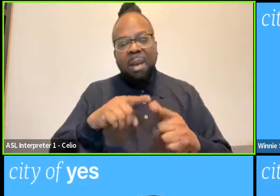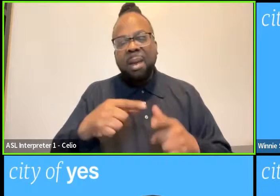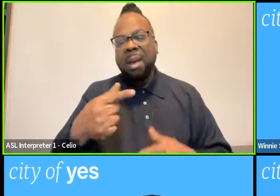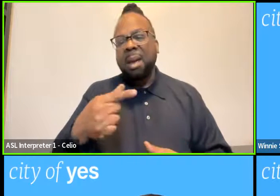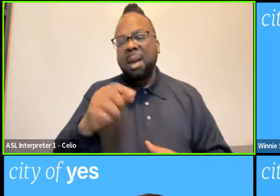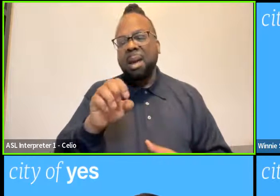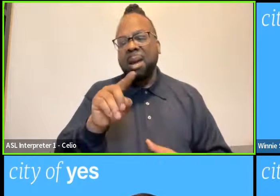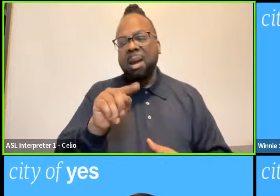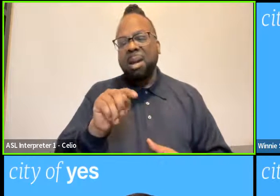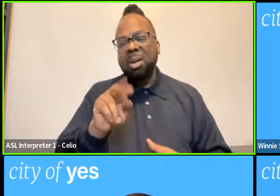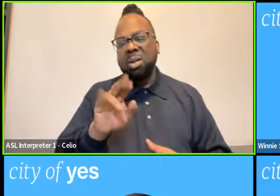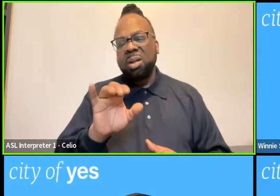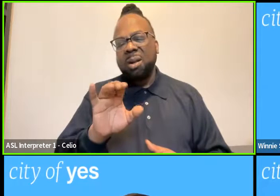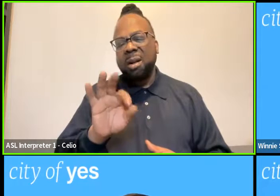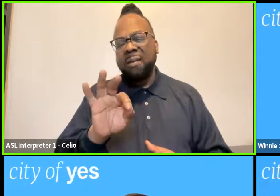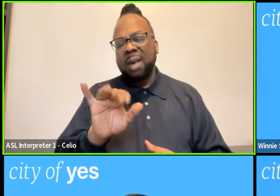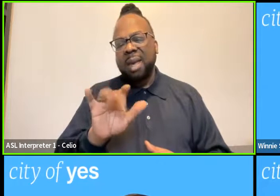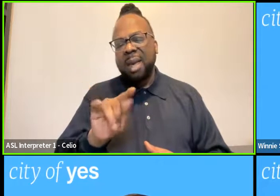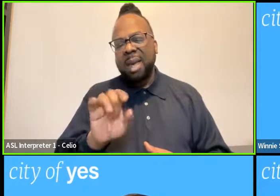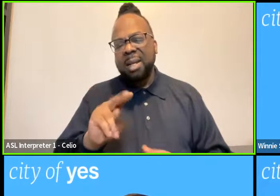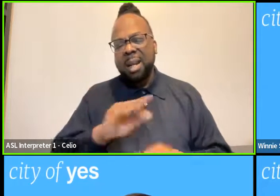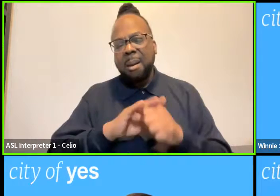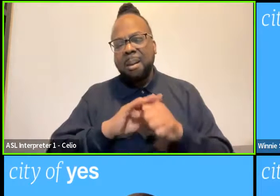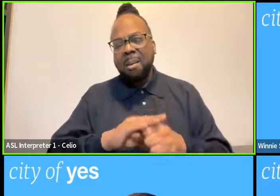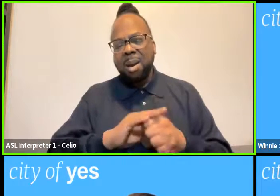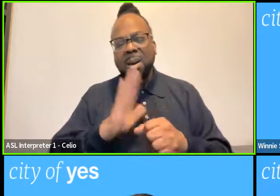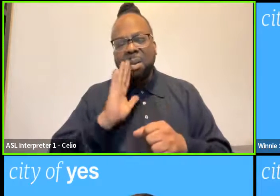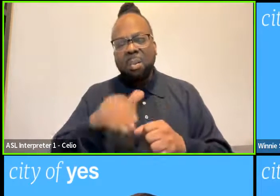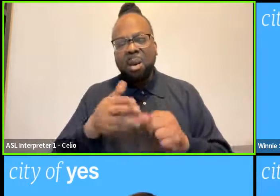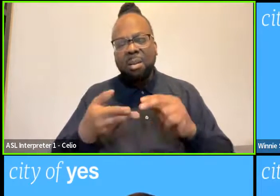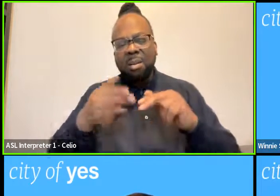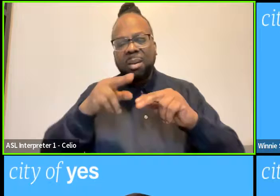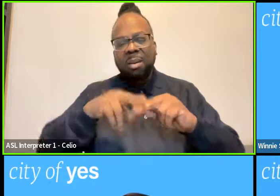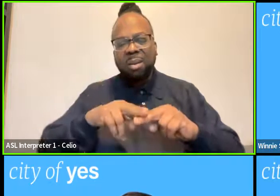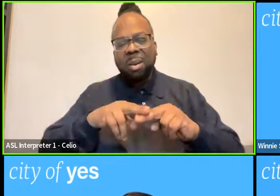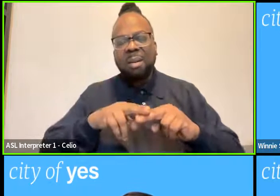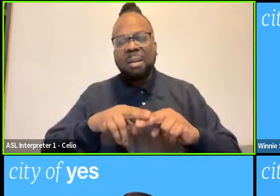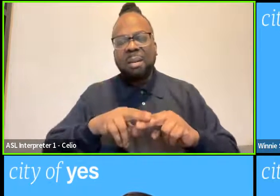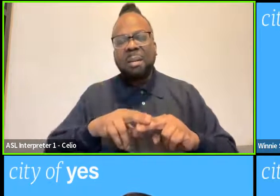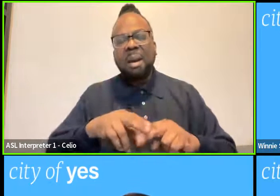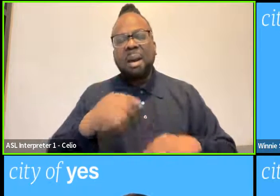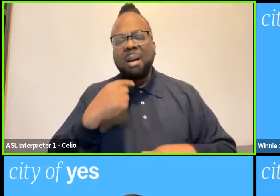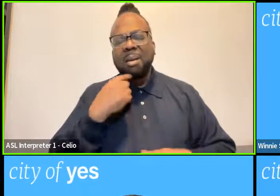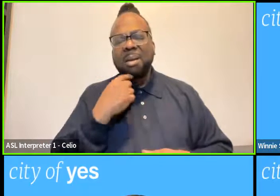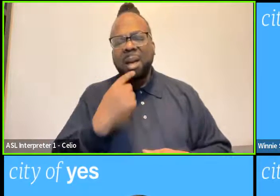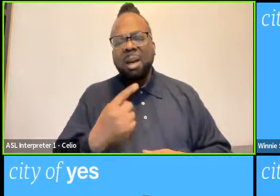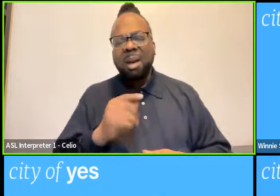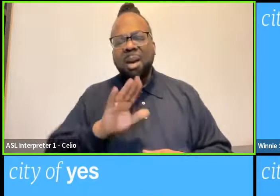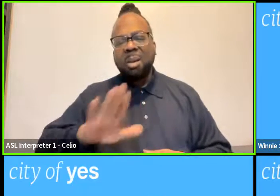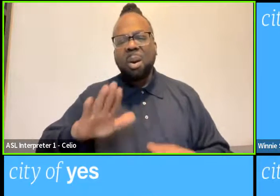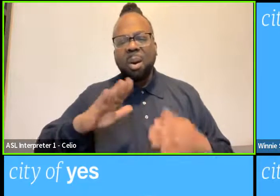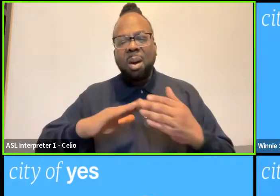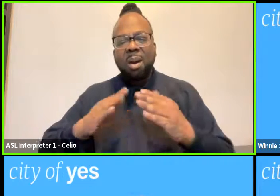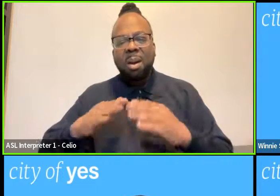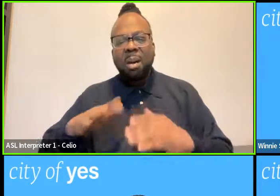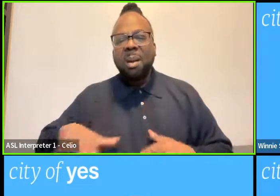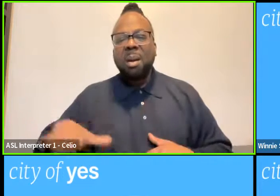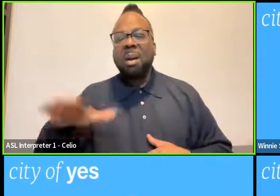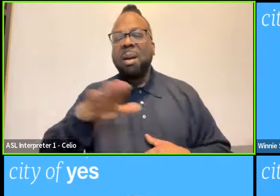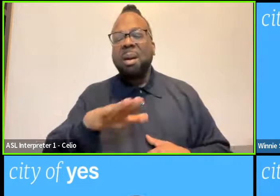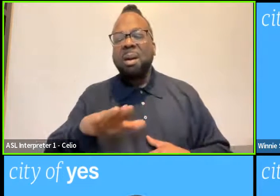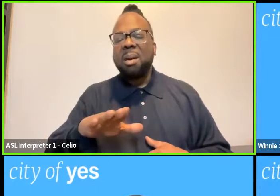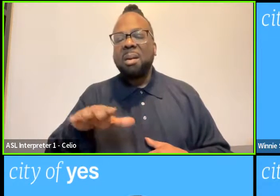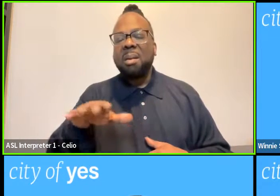displacement pressure that a lot of neighborhoods are facing. And, you know, and I can say, you know, your neighborhood, Community District 9 in Brooklyn,